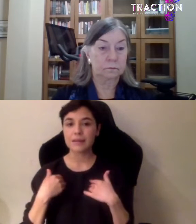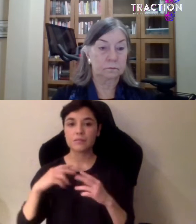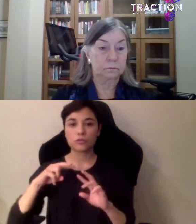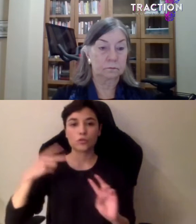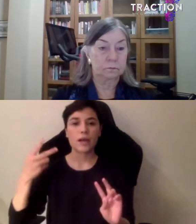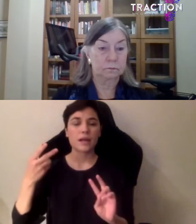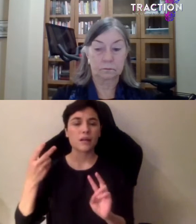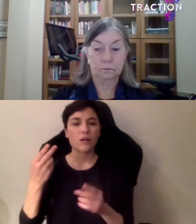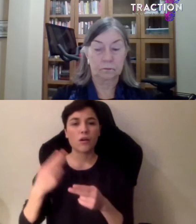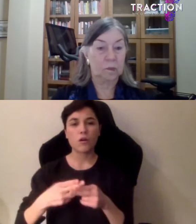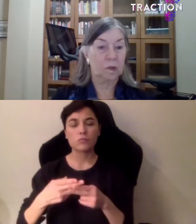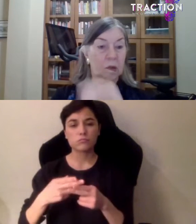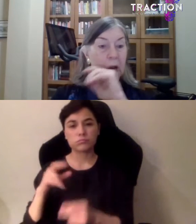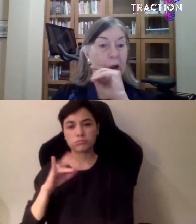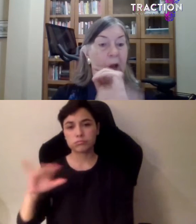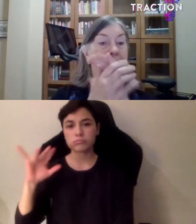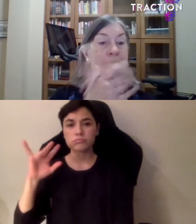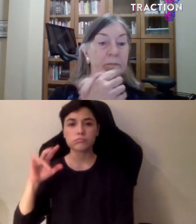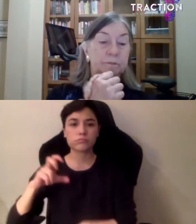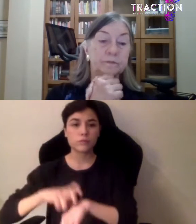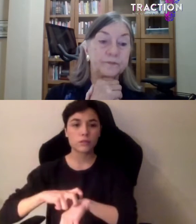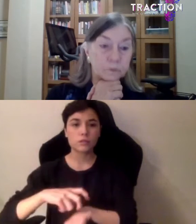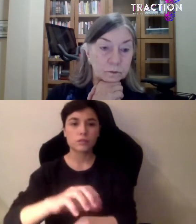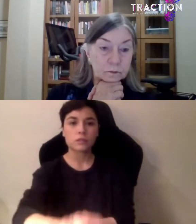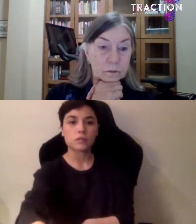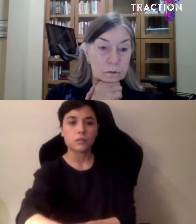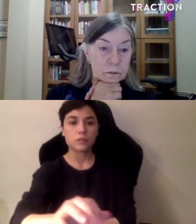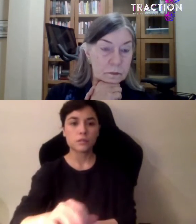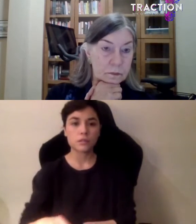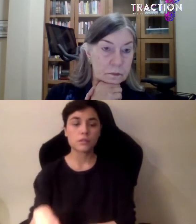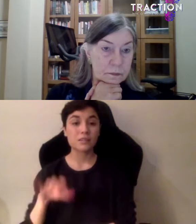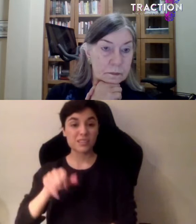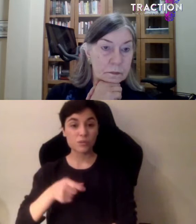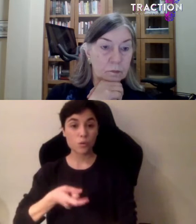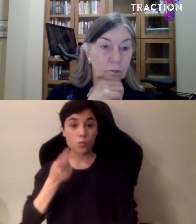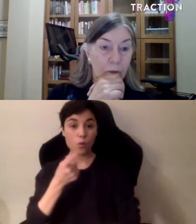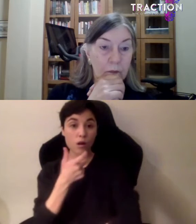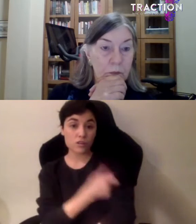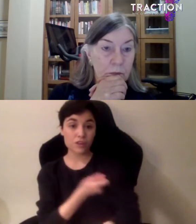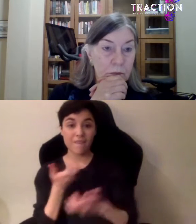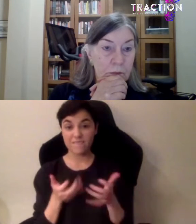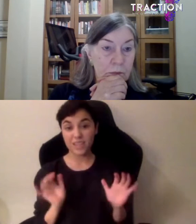And so it's a 1-shot virus. There are definite